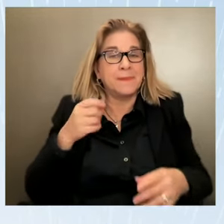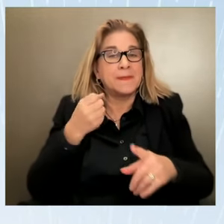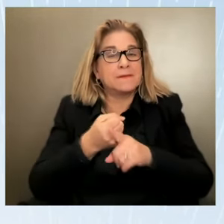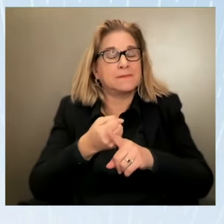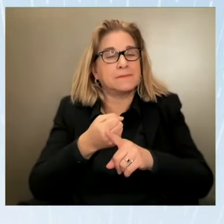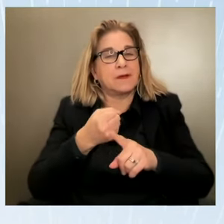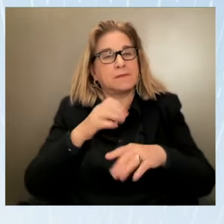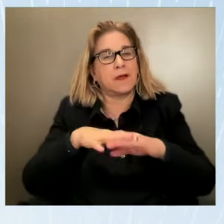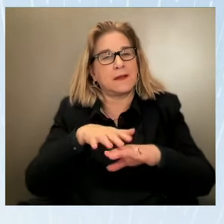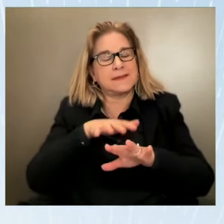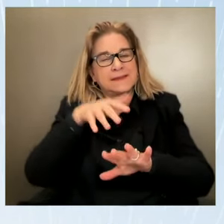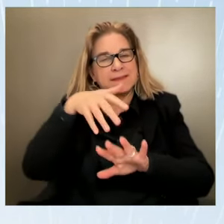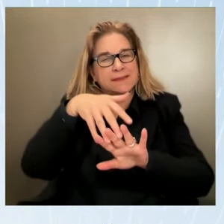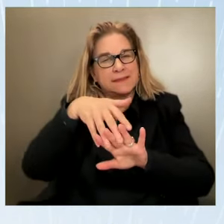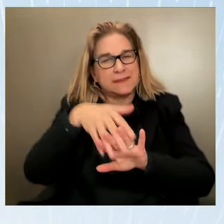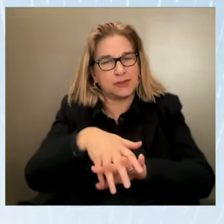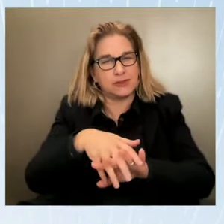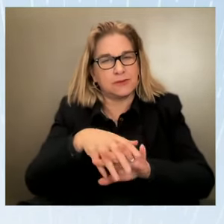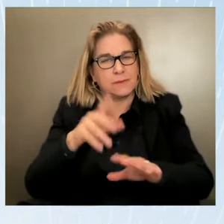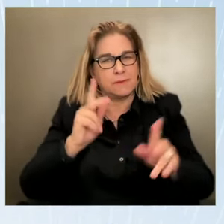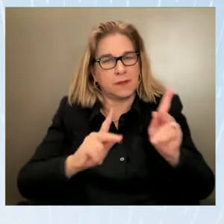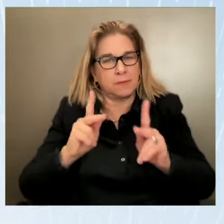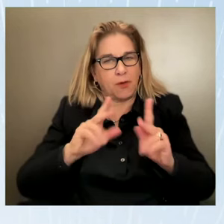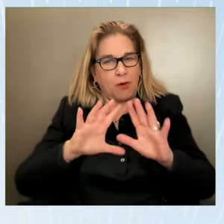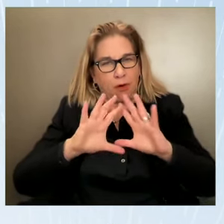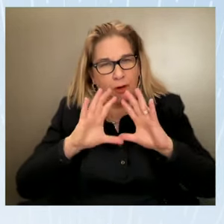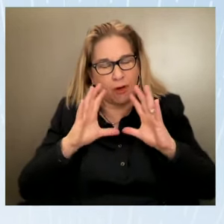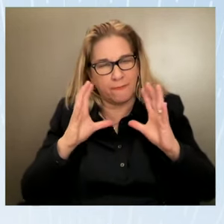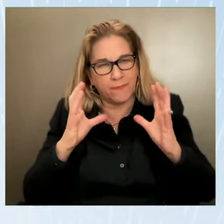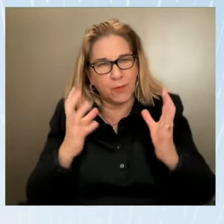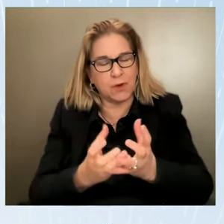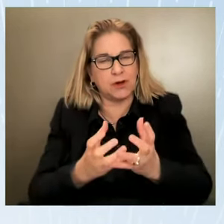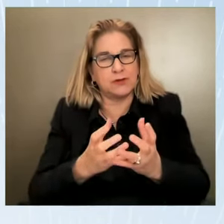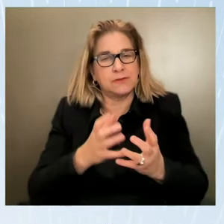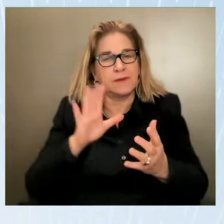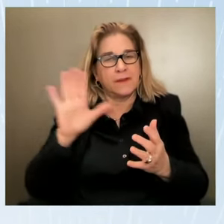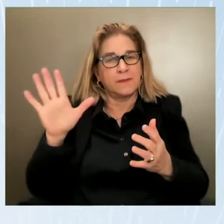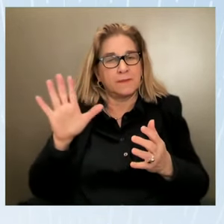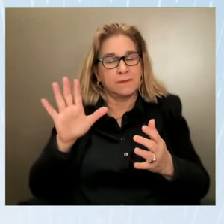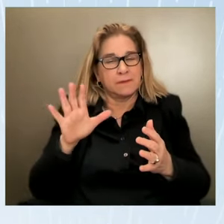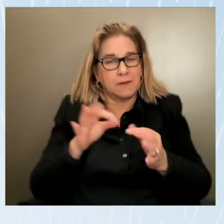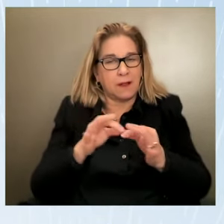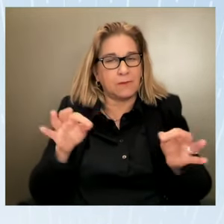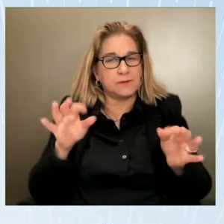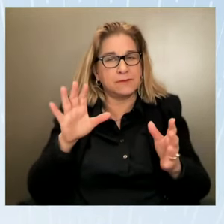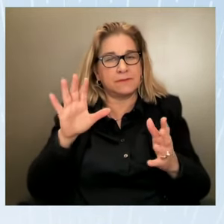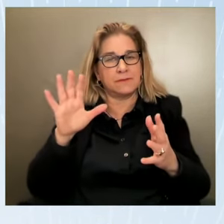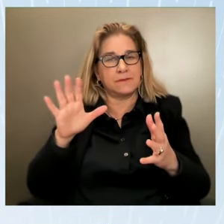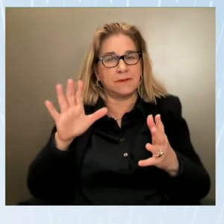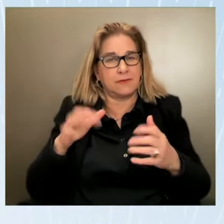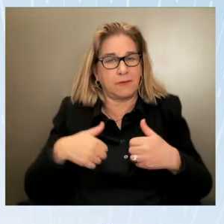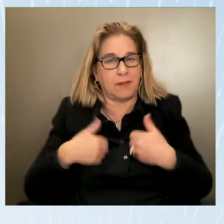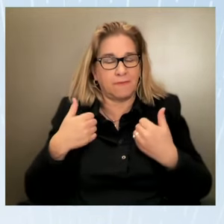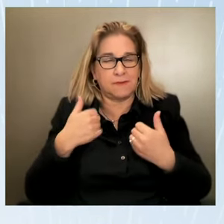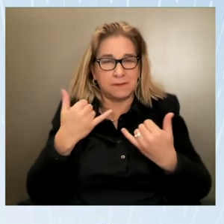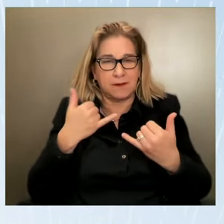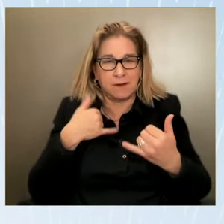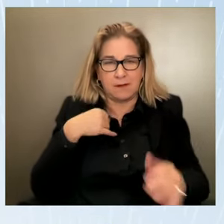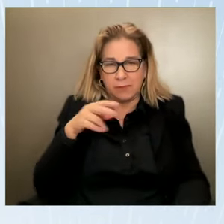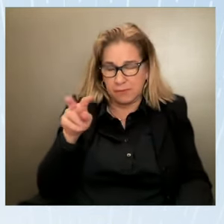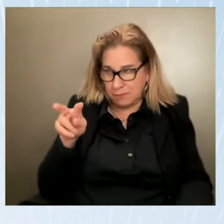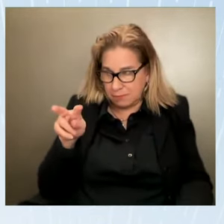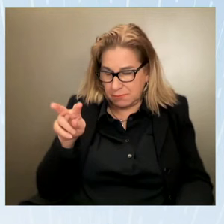bringing that lens to this suite of issues, I recall then Vice President Biden speaking at